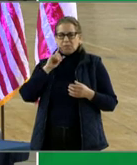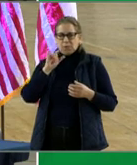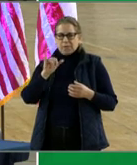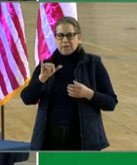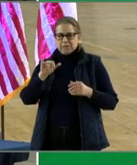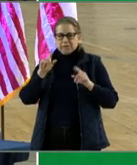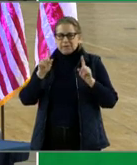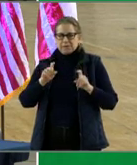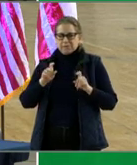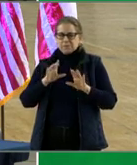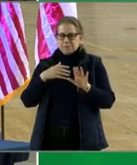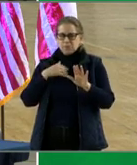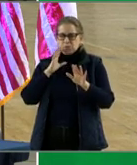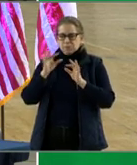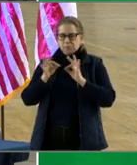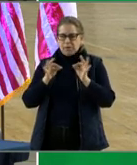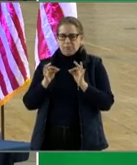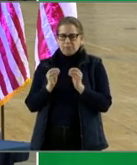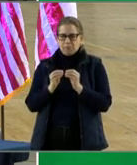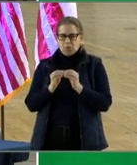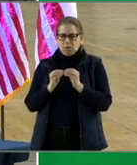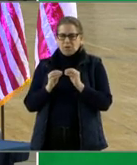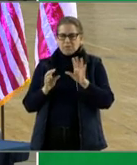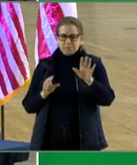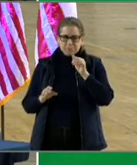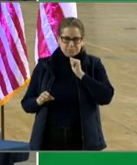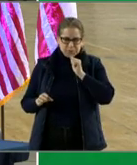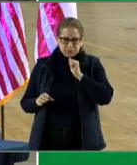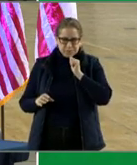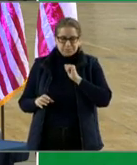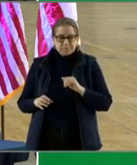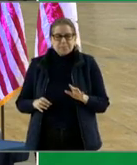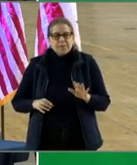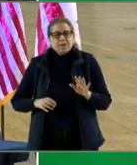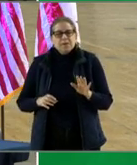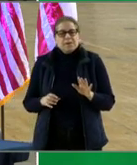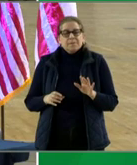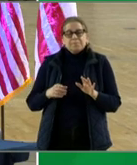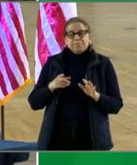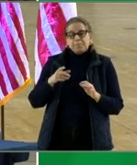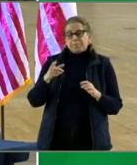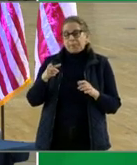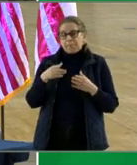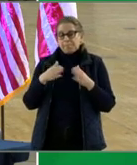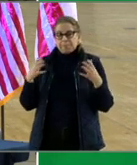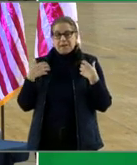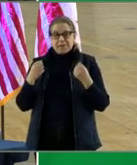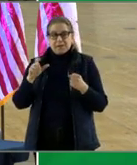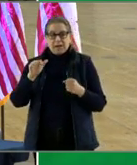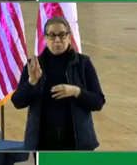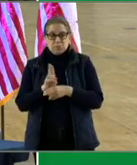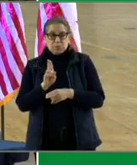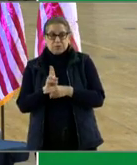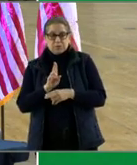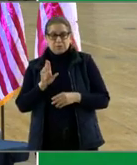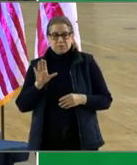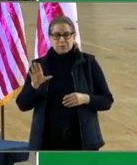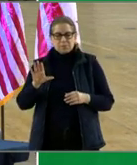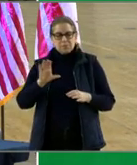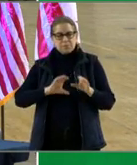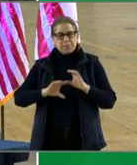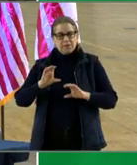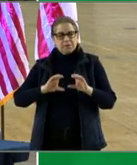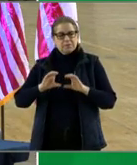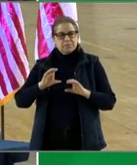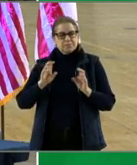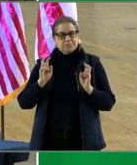allow. Yes. So the strategies that the Public Health Lab used is that initially they were dependent on a reagent that was only offered by